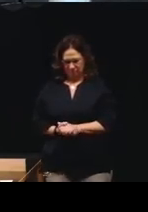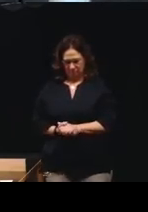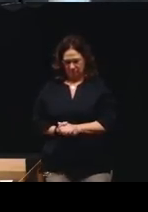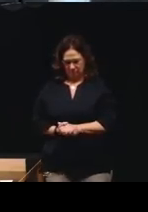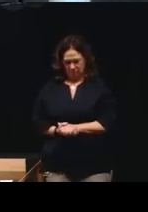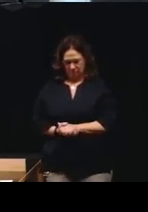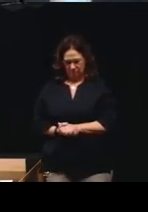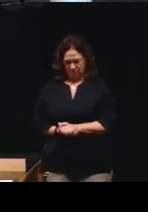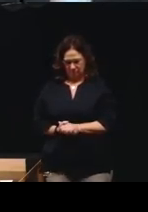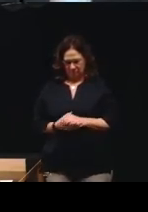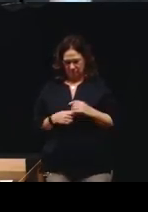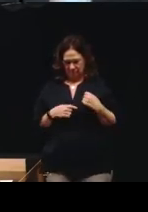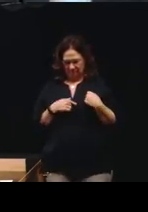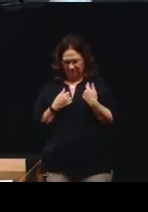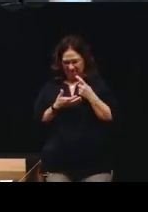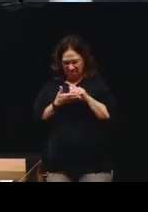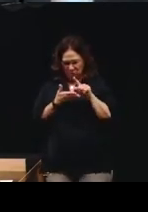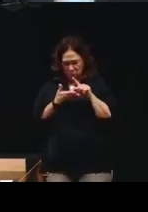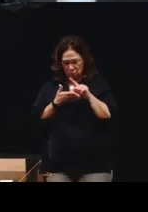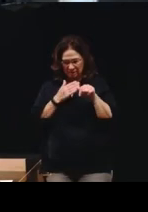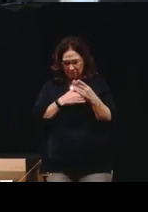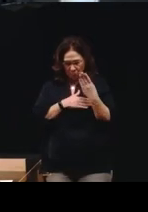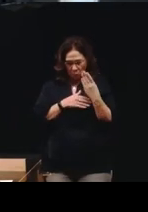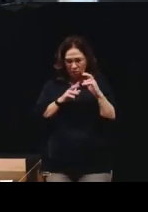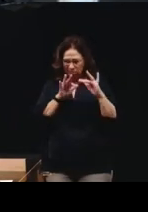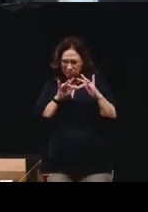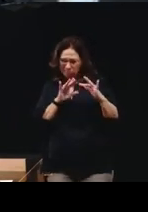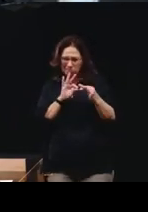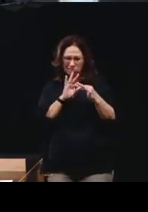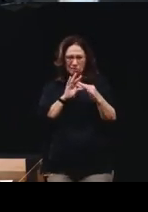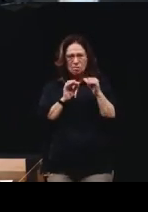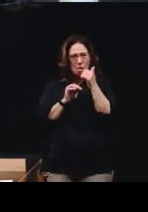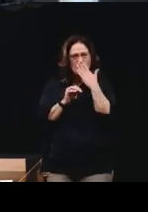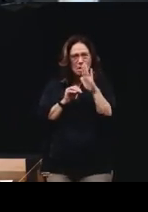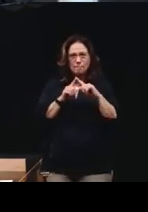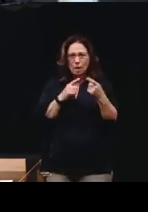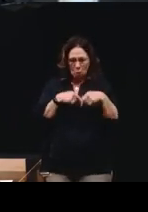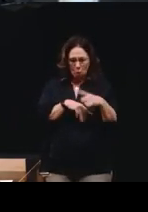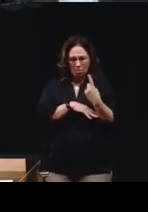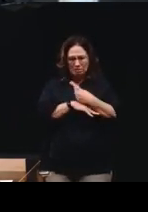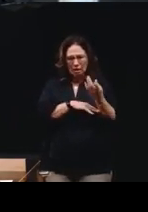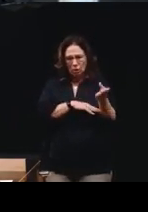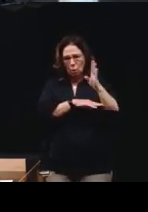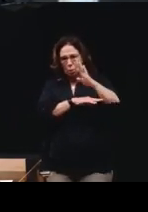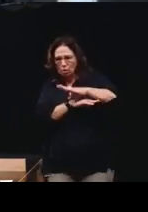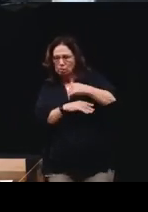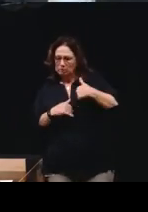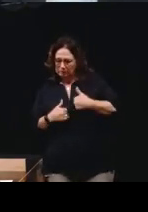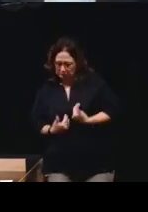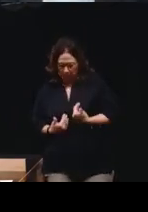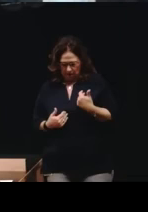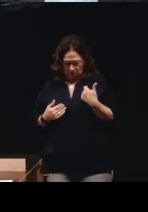In the last few weeks, as it's got better, I think in the mornings and things, it's not as bad. But yeah, as the day wears on and if I get tired